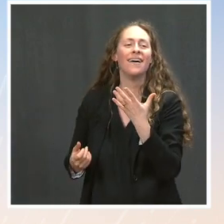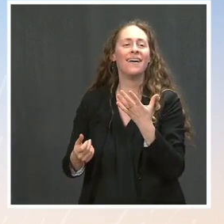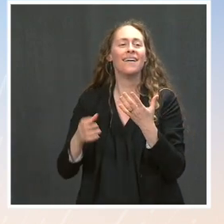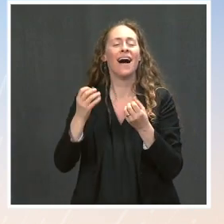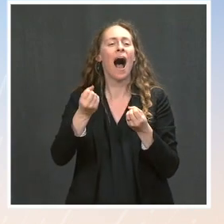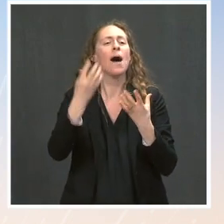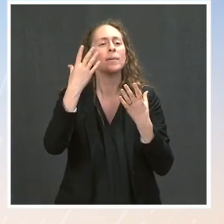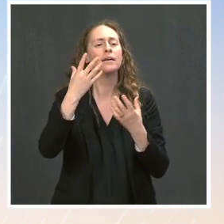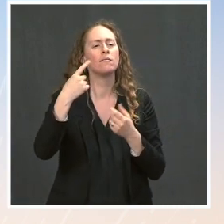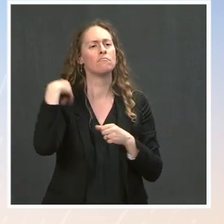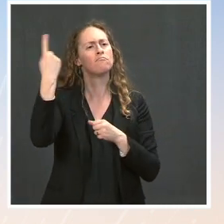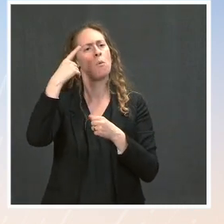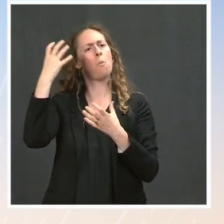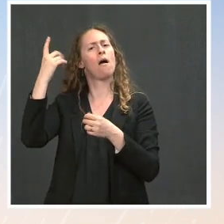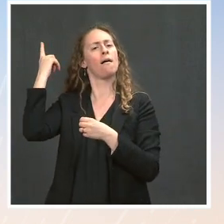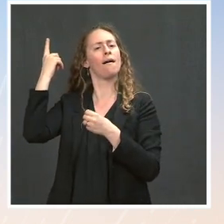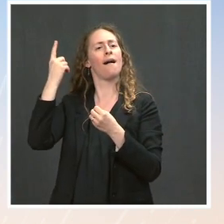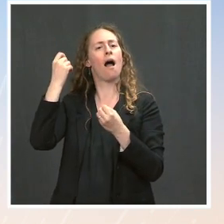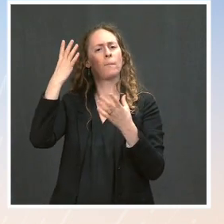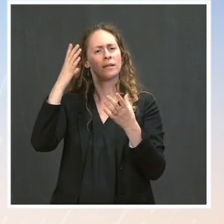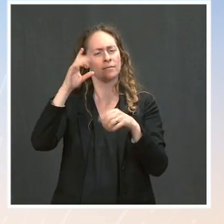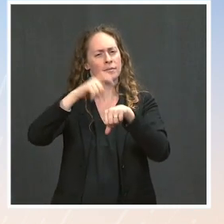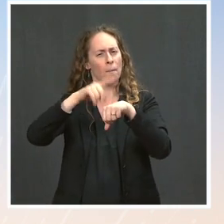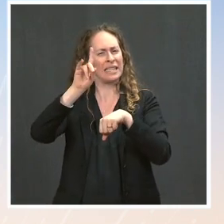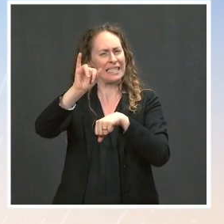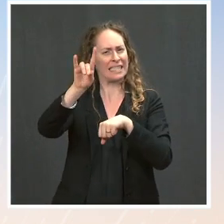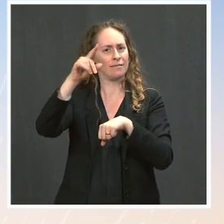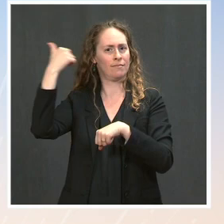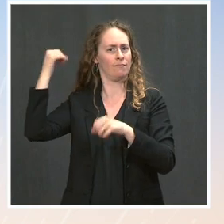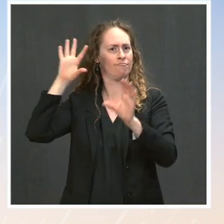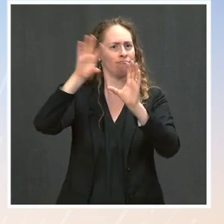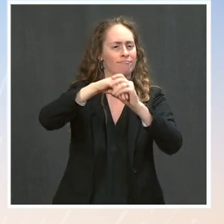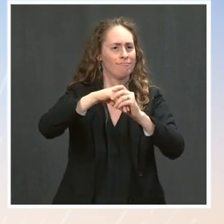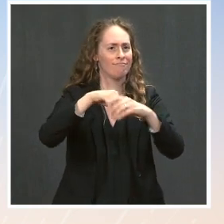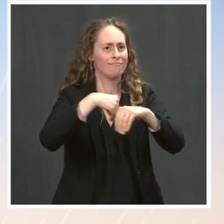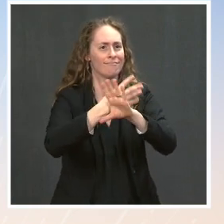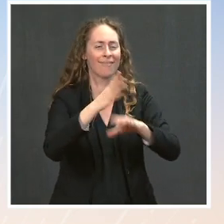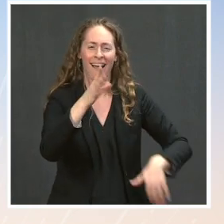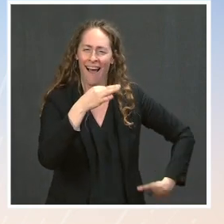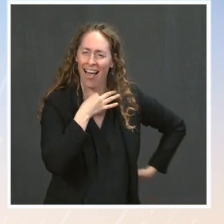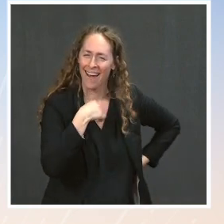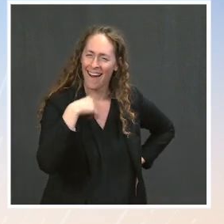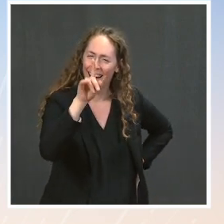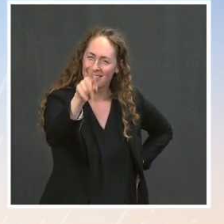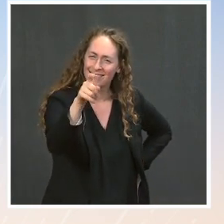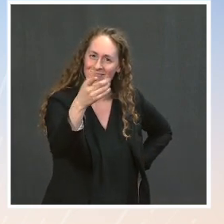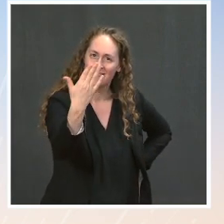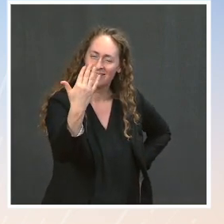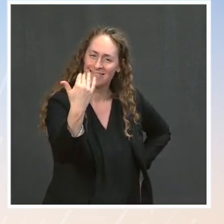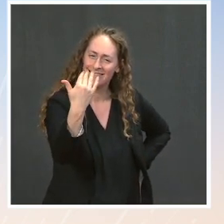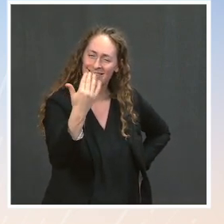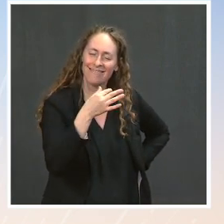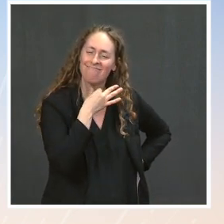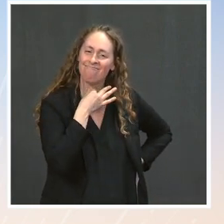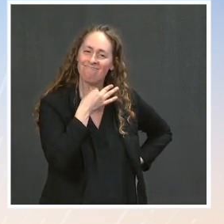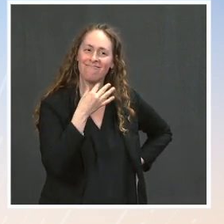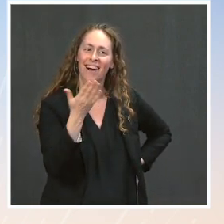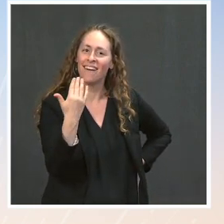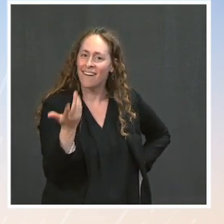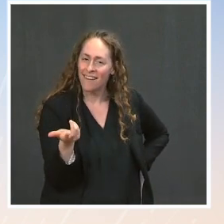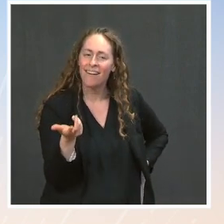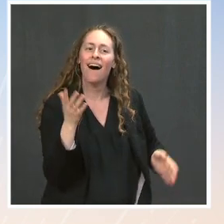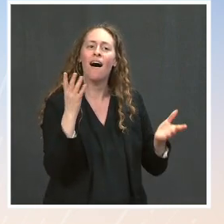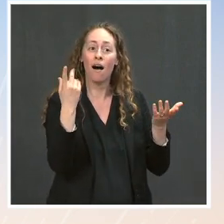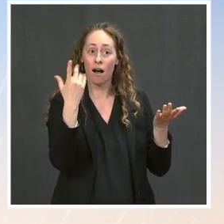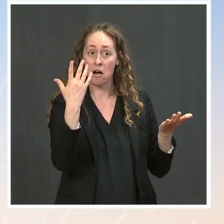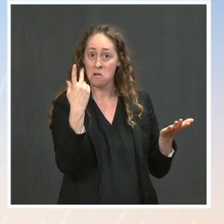and if there's a reason why. It was never his, but I'm curious to answer to your question too. Story. I think there were two in your story. There were two in my